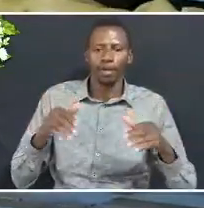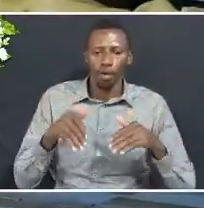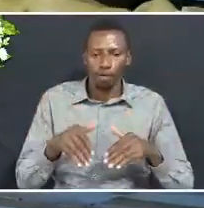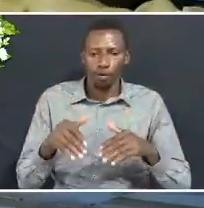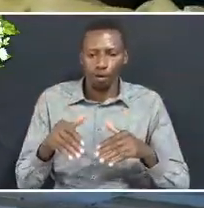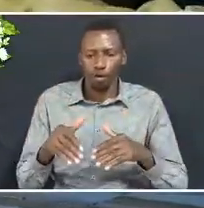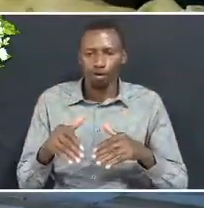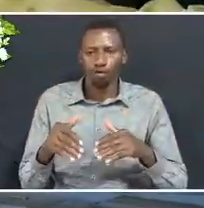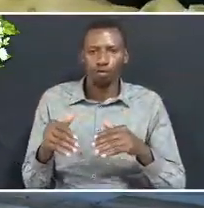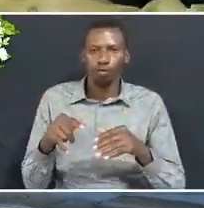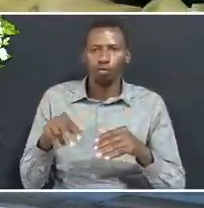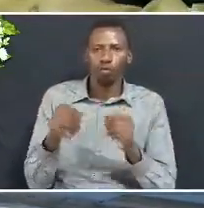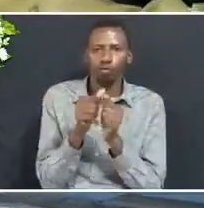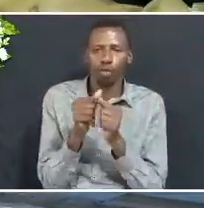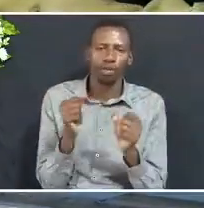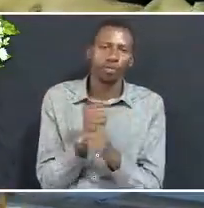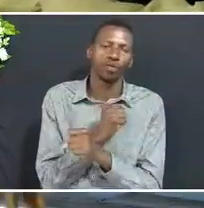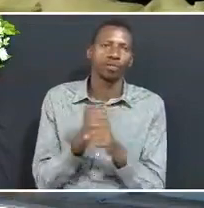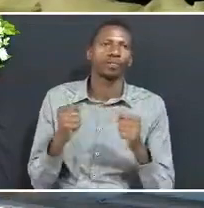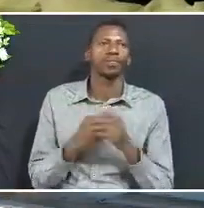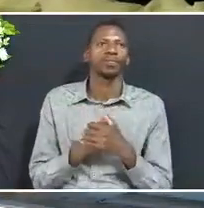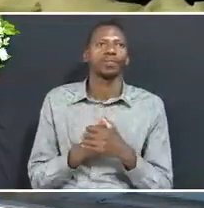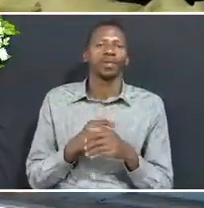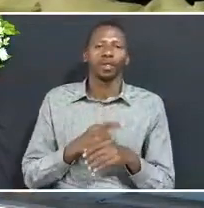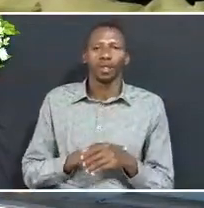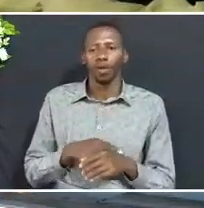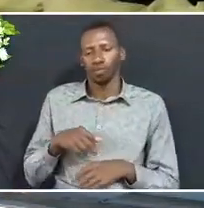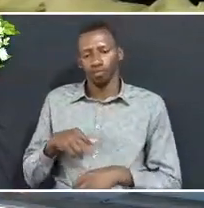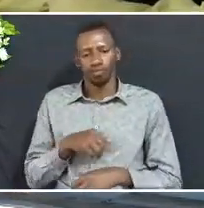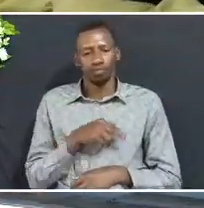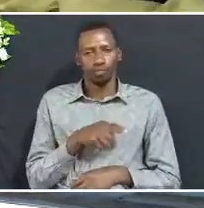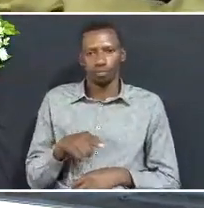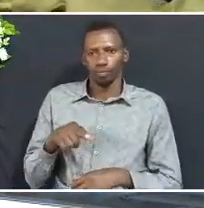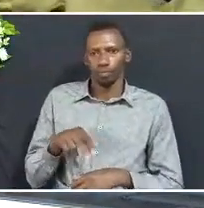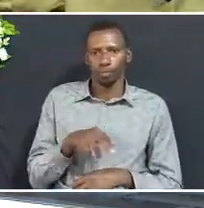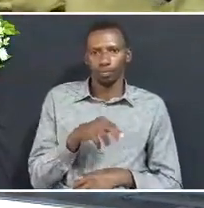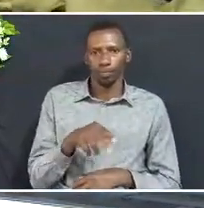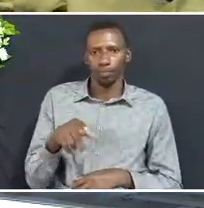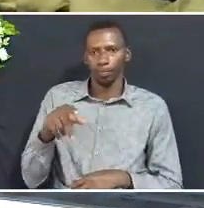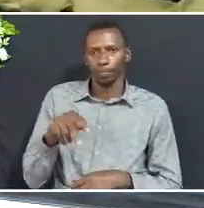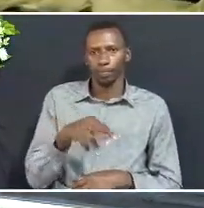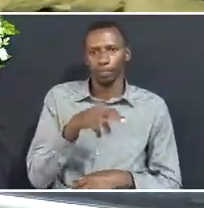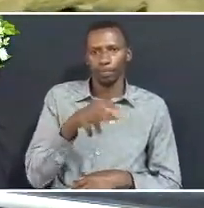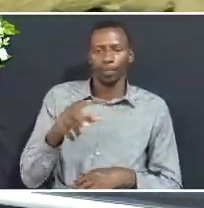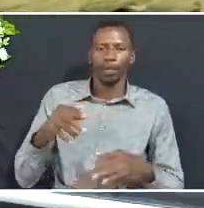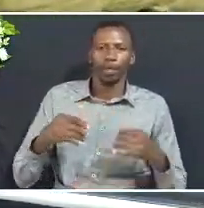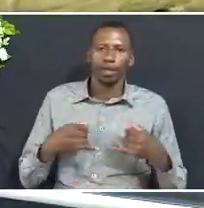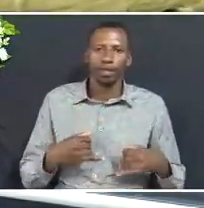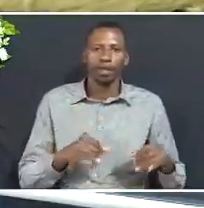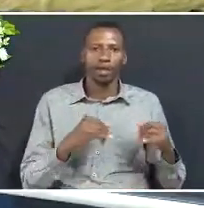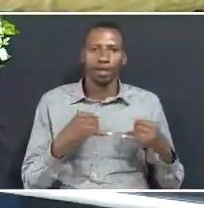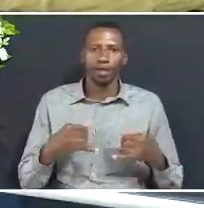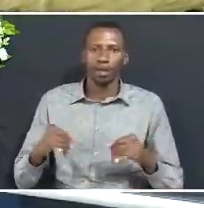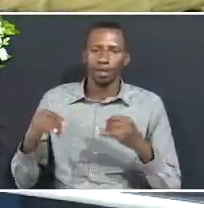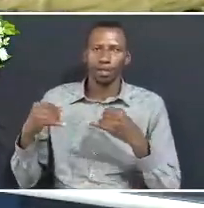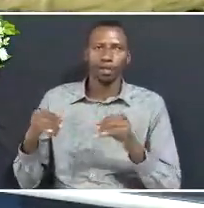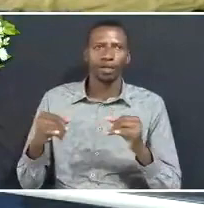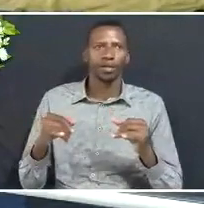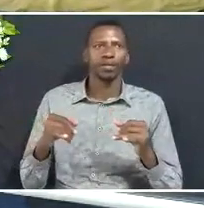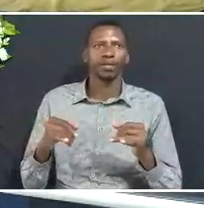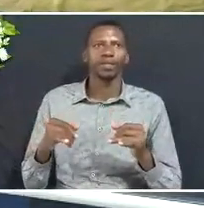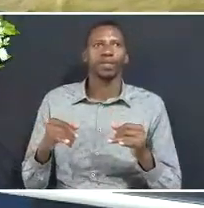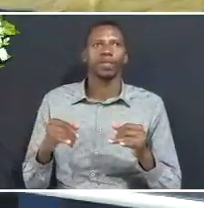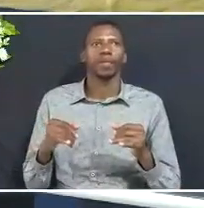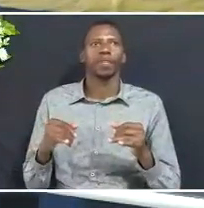strides. So as they moved on, as they went on trying to catch with the